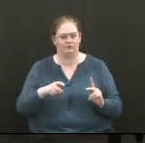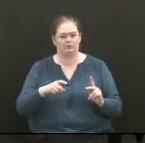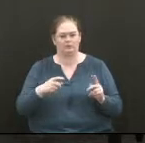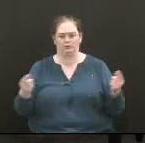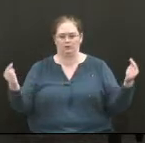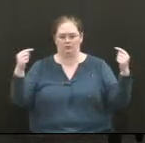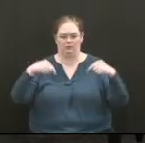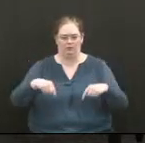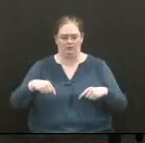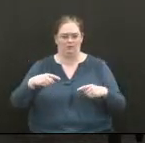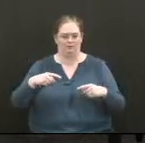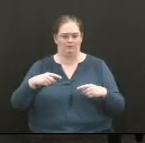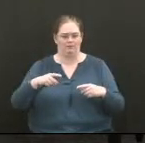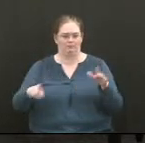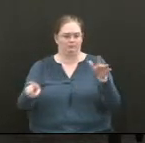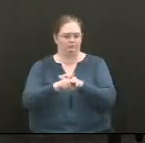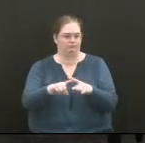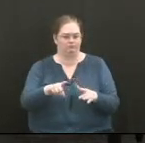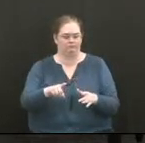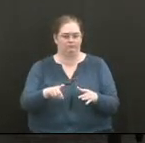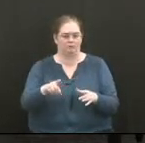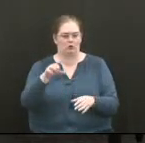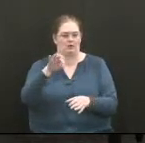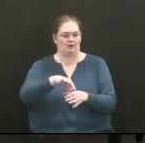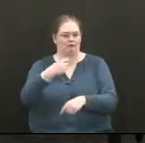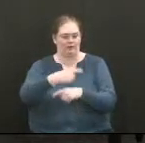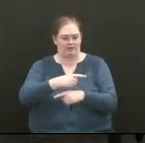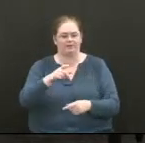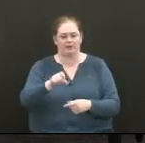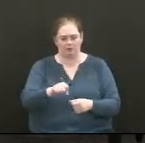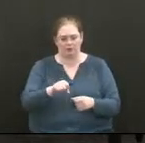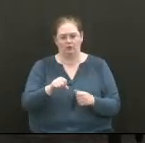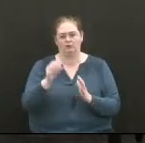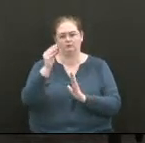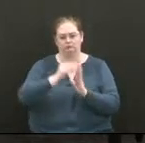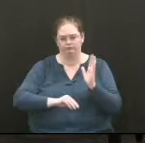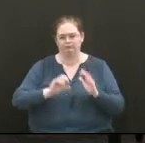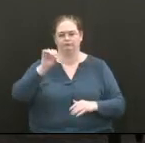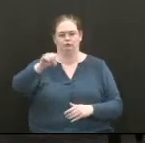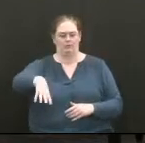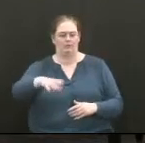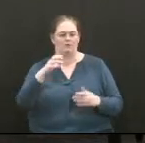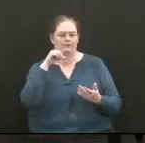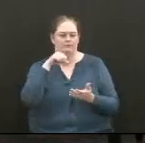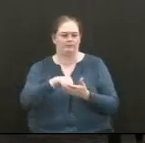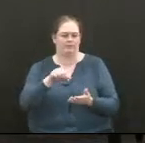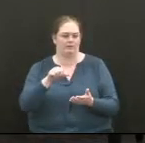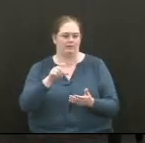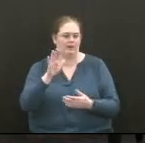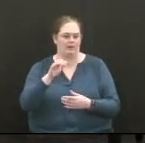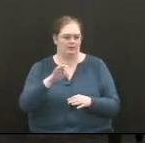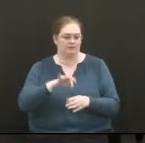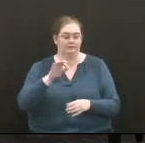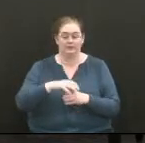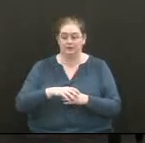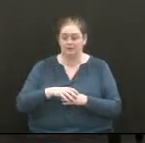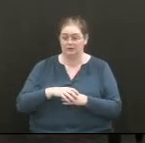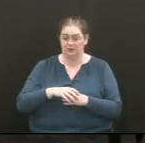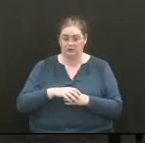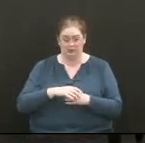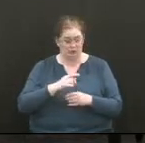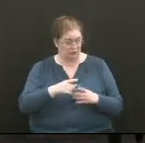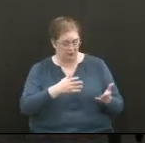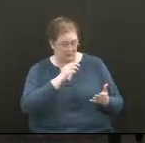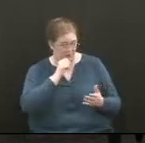election day. They could drop things off if they want to, their mail-in ballots, etc. probably would not have done it